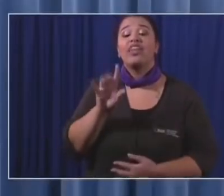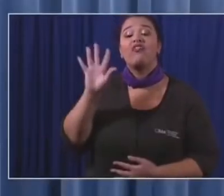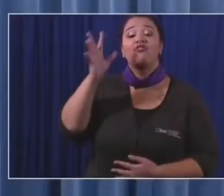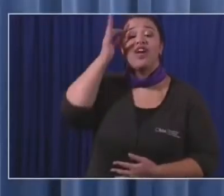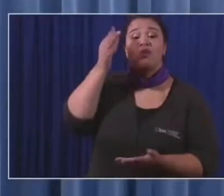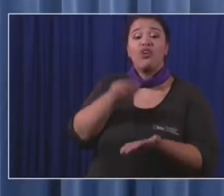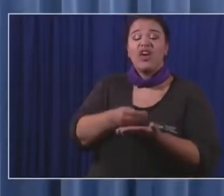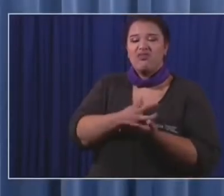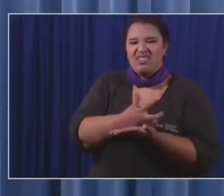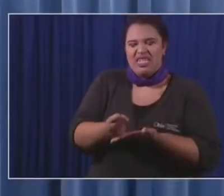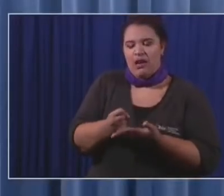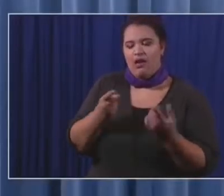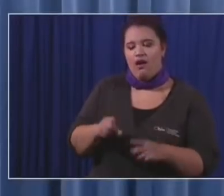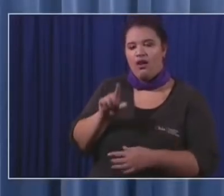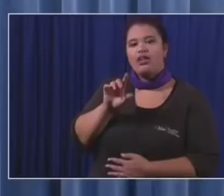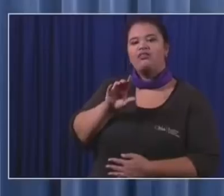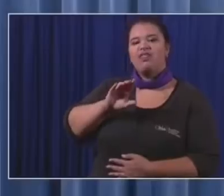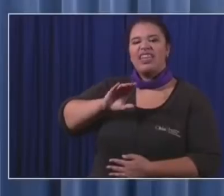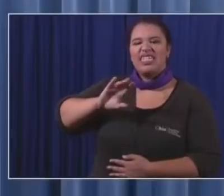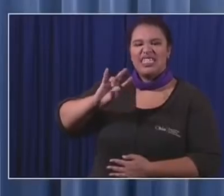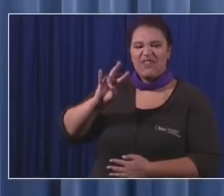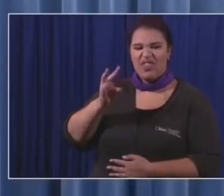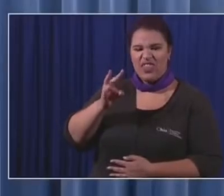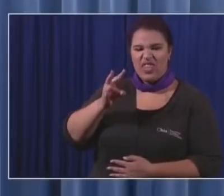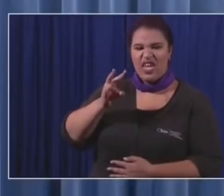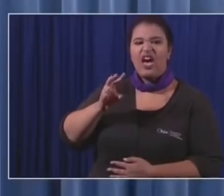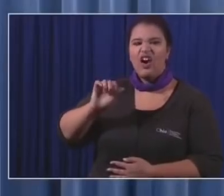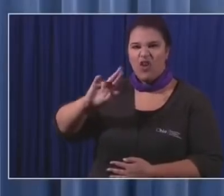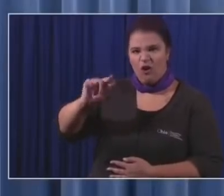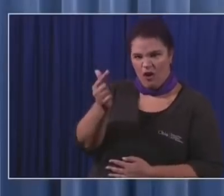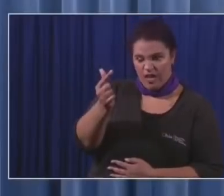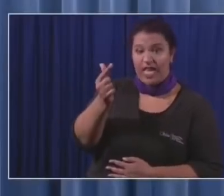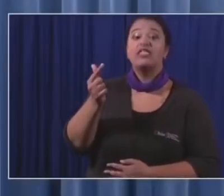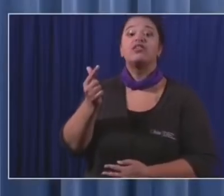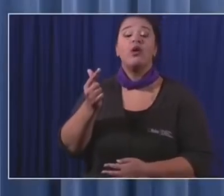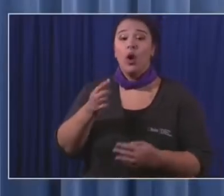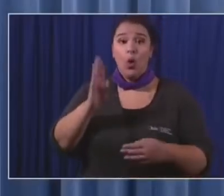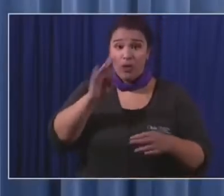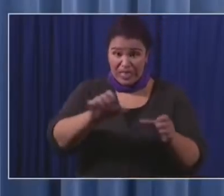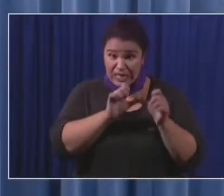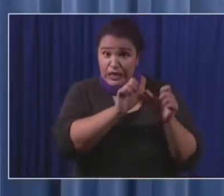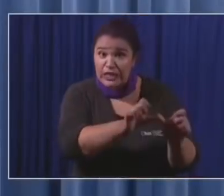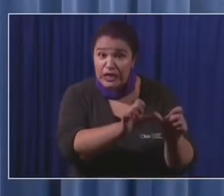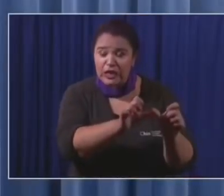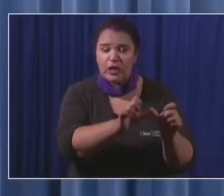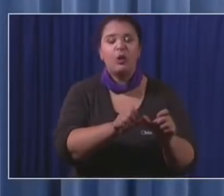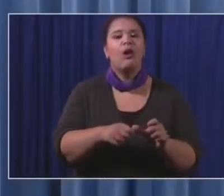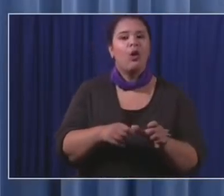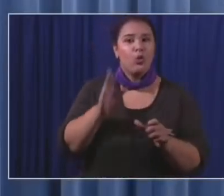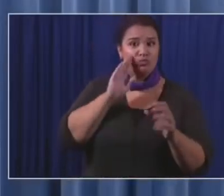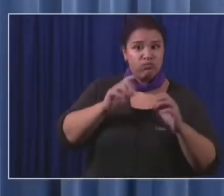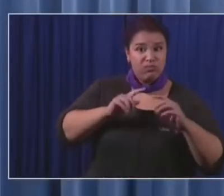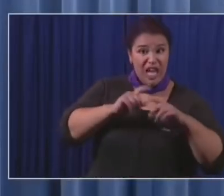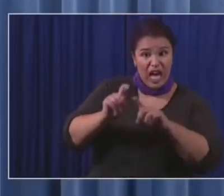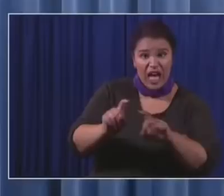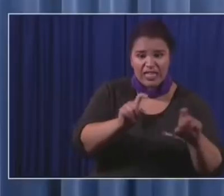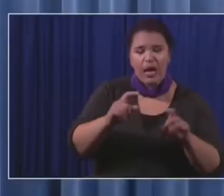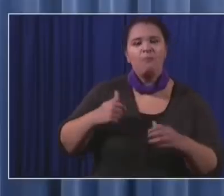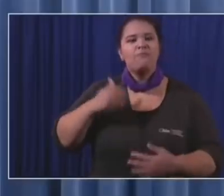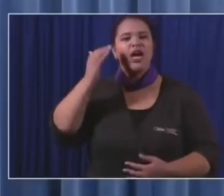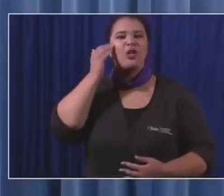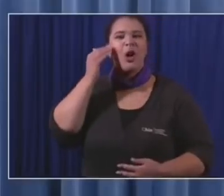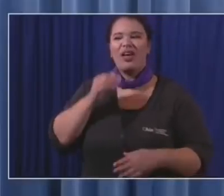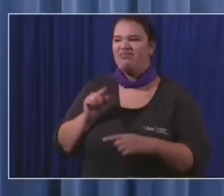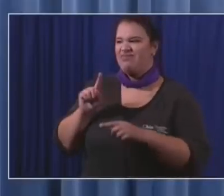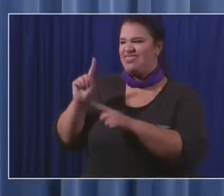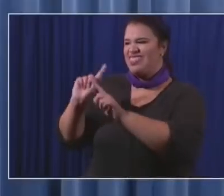have any plans to find funding to continue the National Guard's pandemic-related missions past when federal funding runs out on August 7th, including